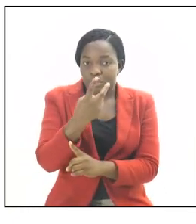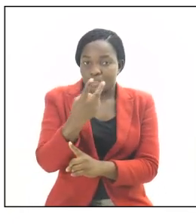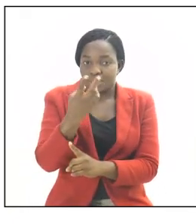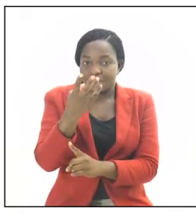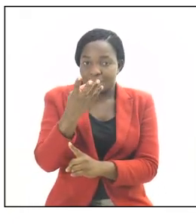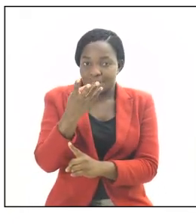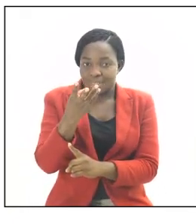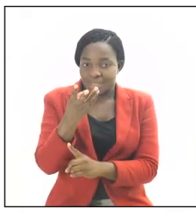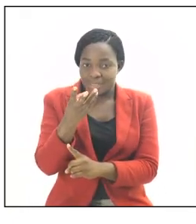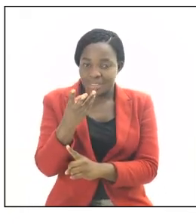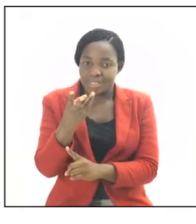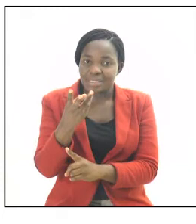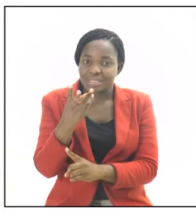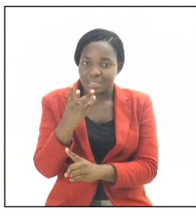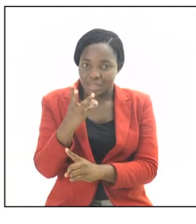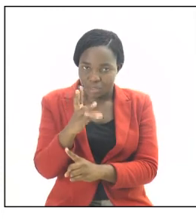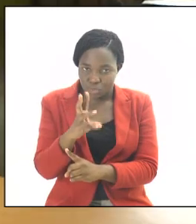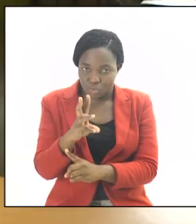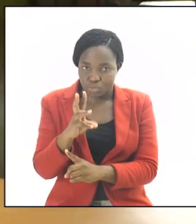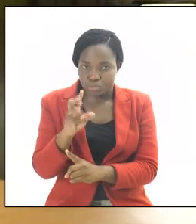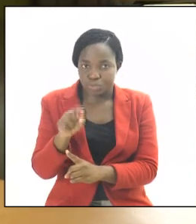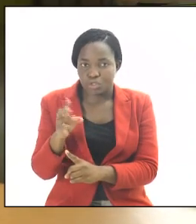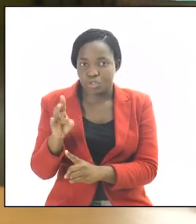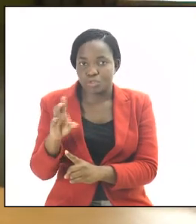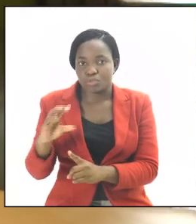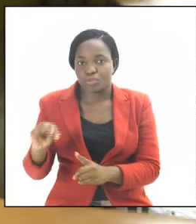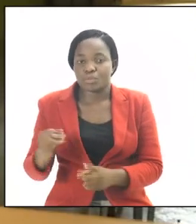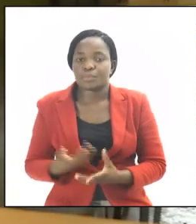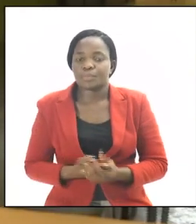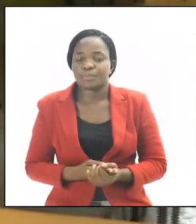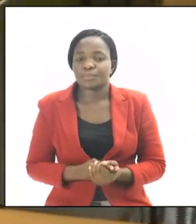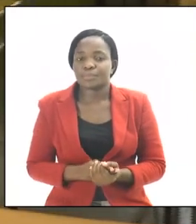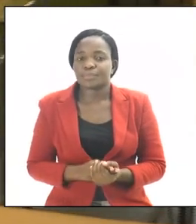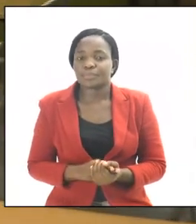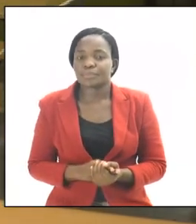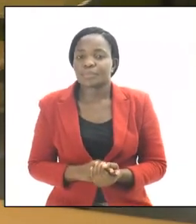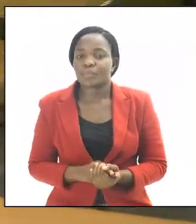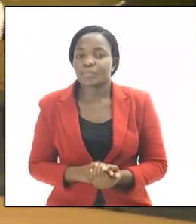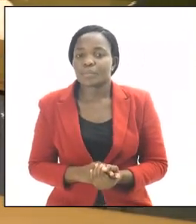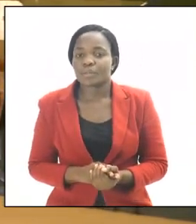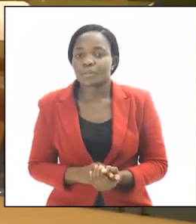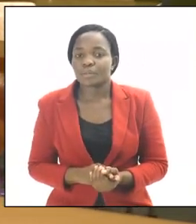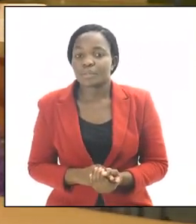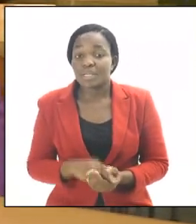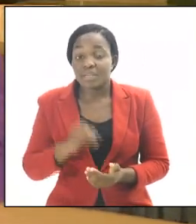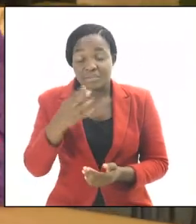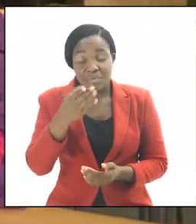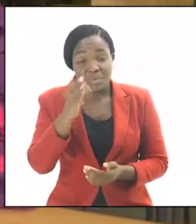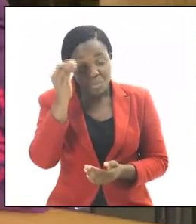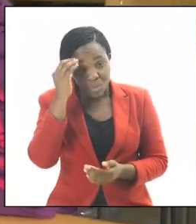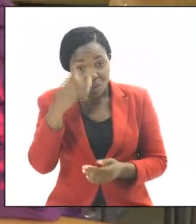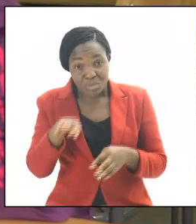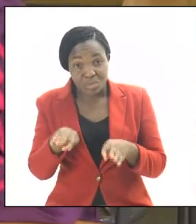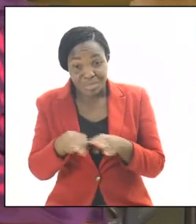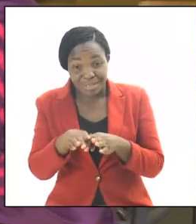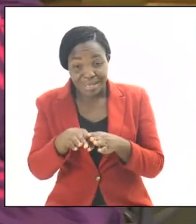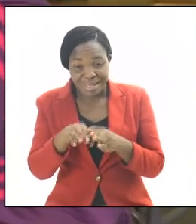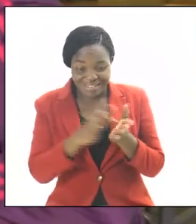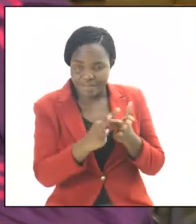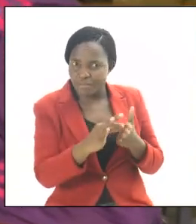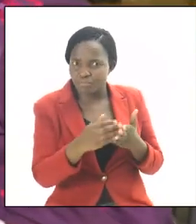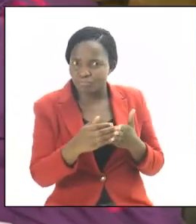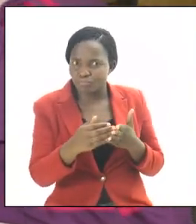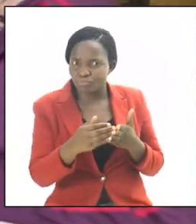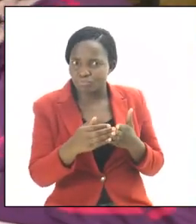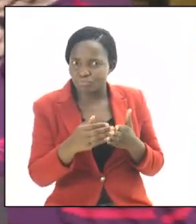126.8 centimeters. Once we know what to do and we have the correct formula, it's easy to